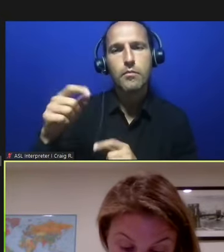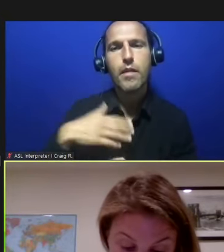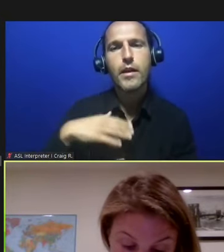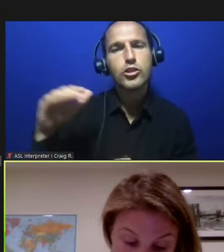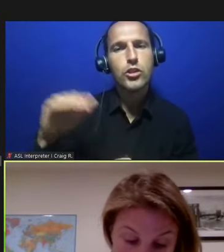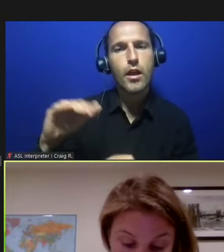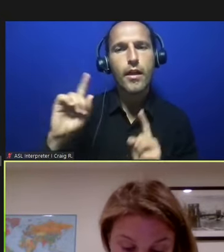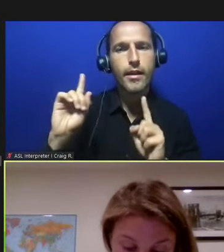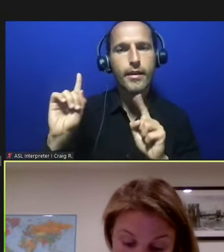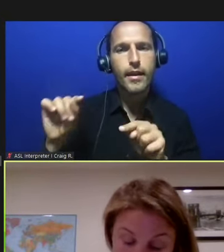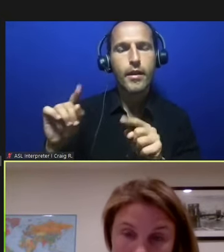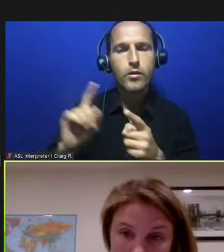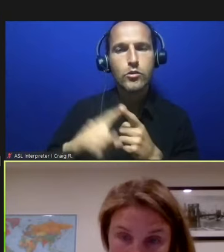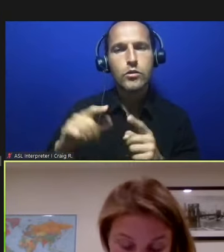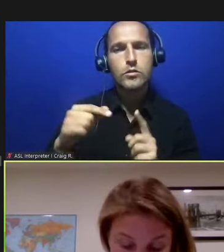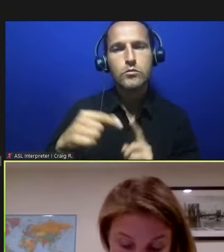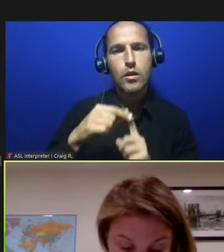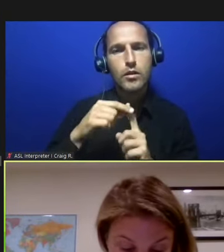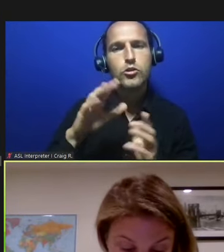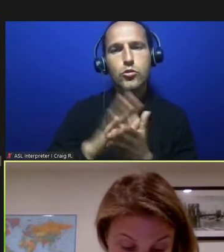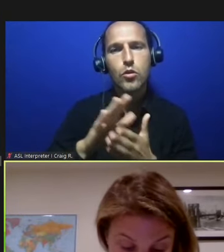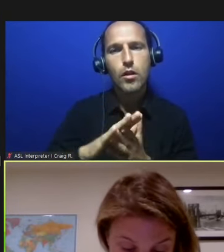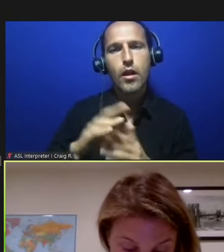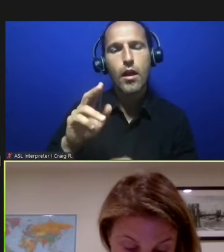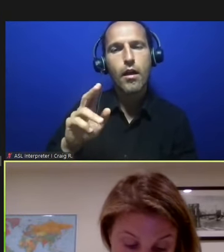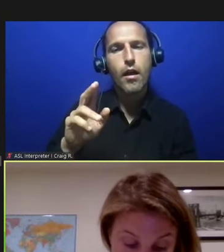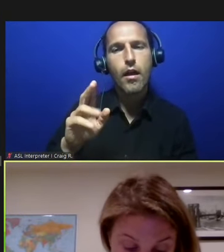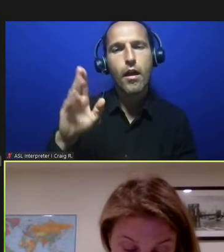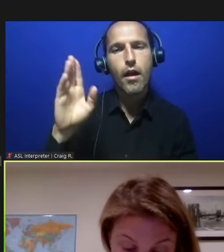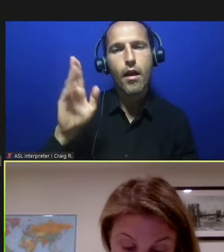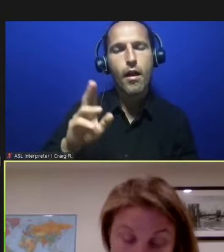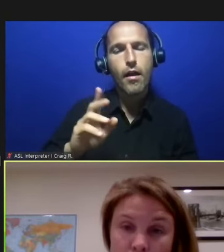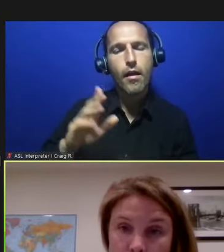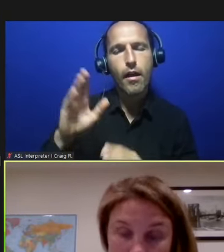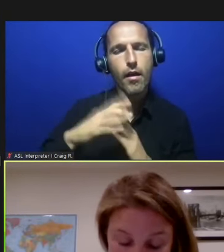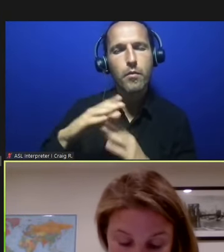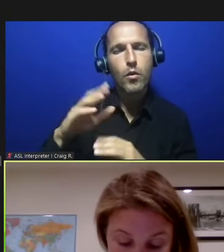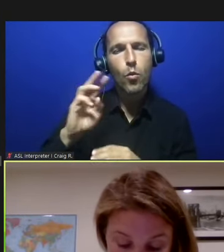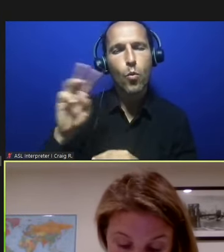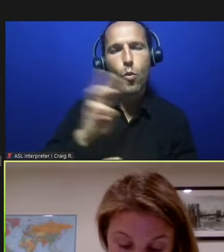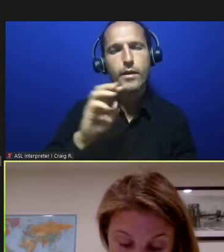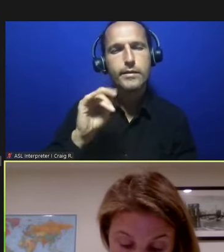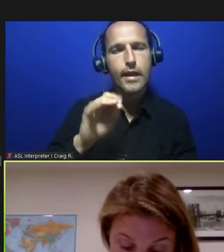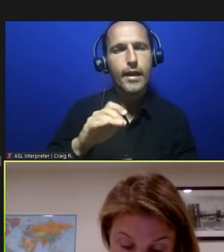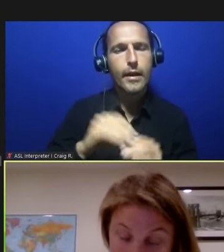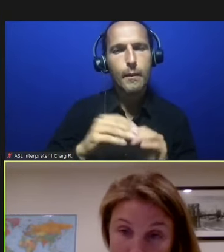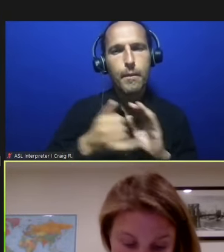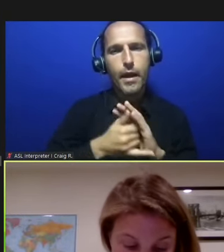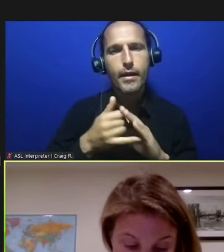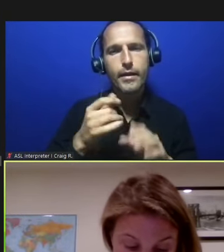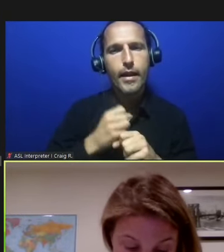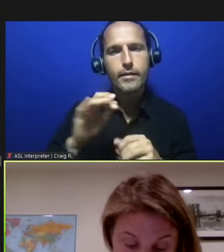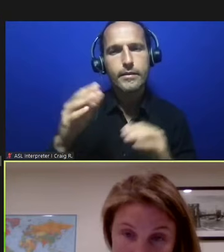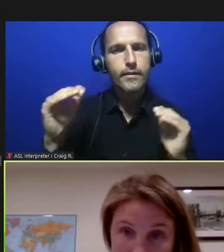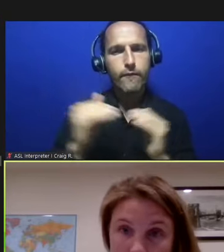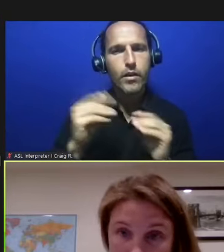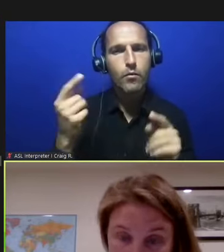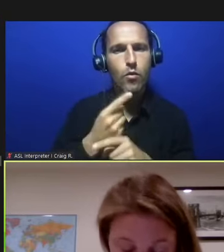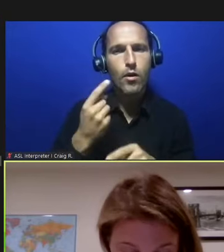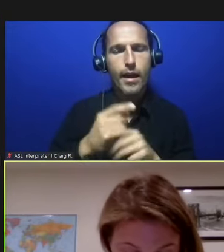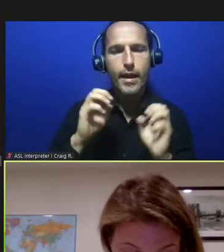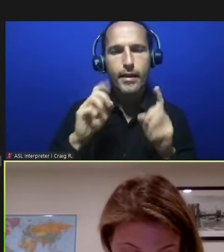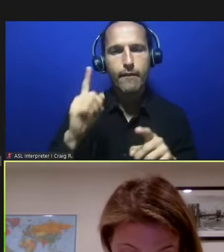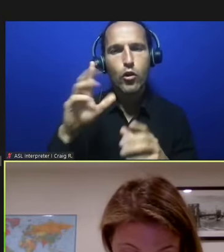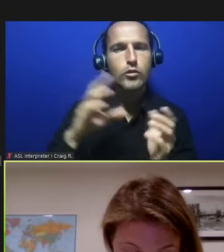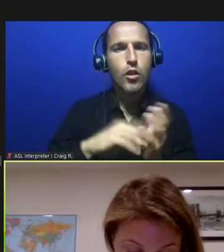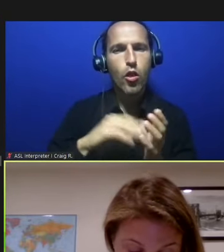child attends a specialized school on the Upper West Side in Manhattan in order to receive his fair and appropriate education for his